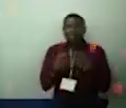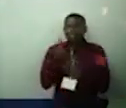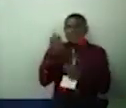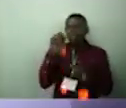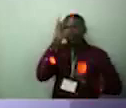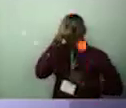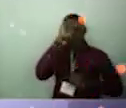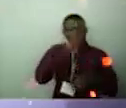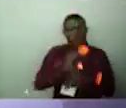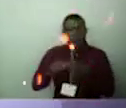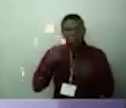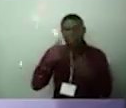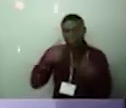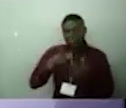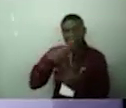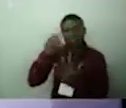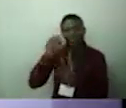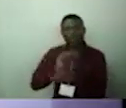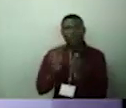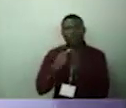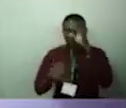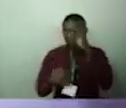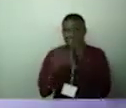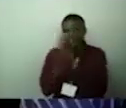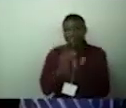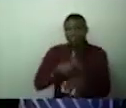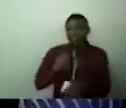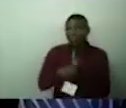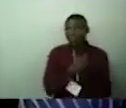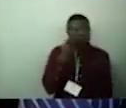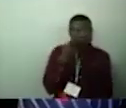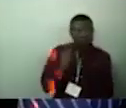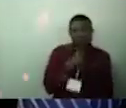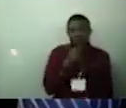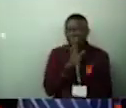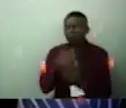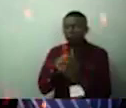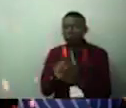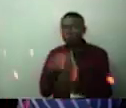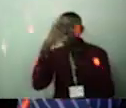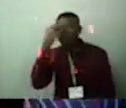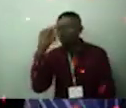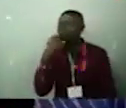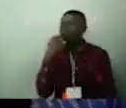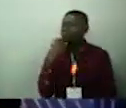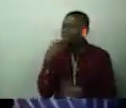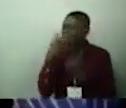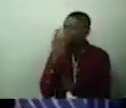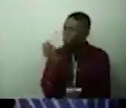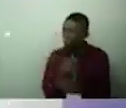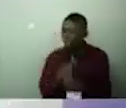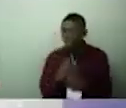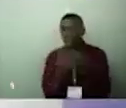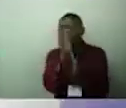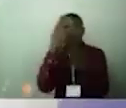alone, but he still chooses to work with men. Sometimes you see that we are not slipping in. Men are disappointing God. And